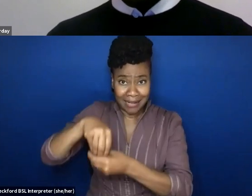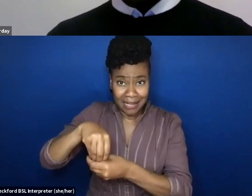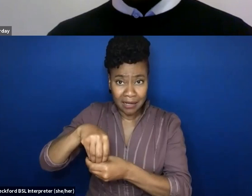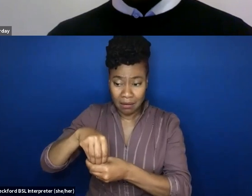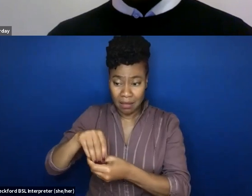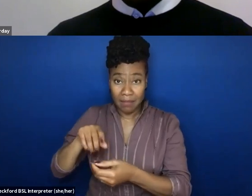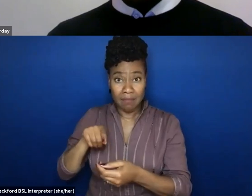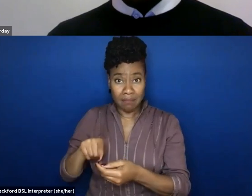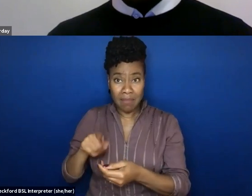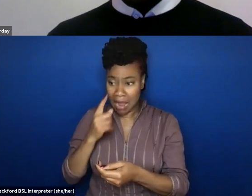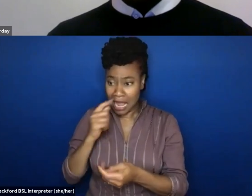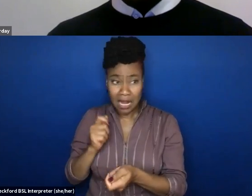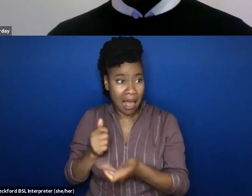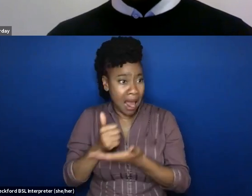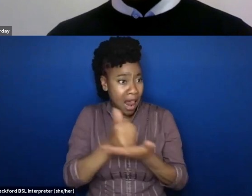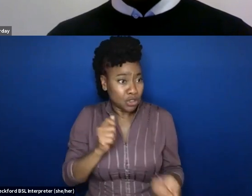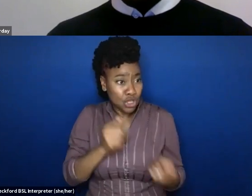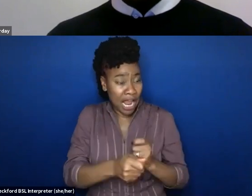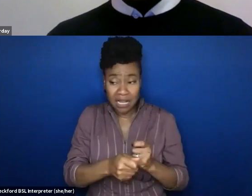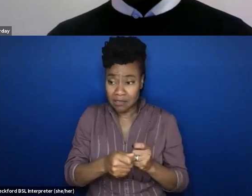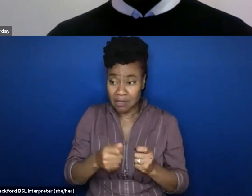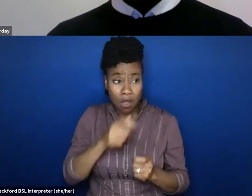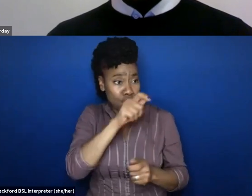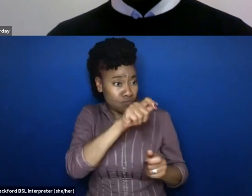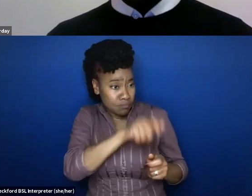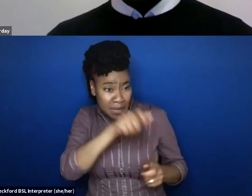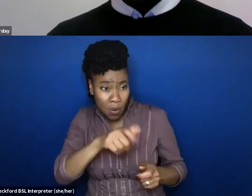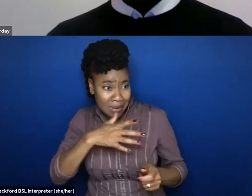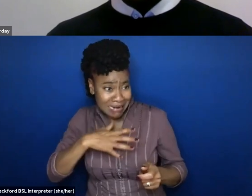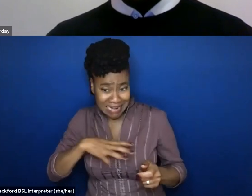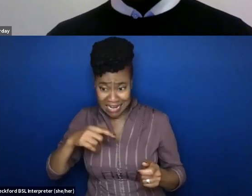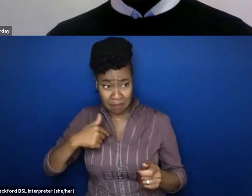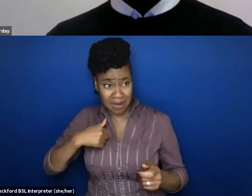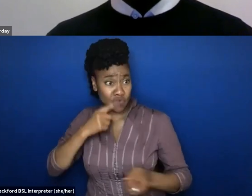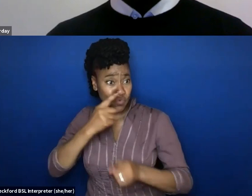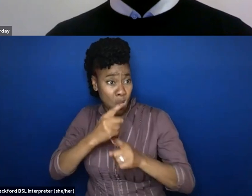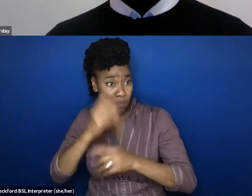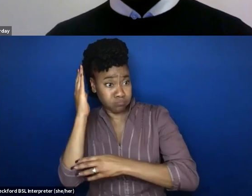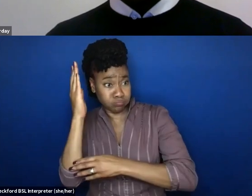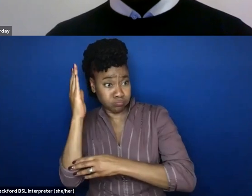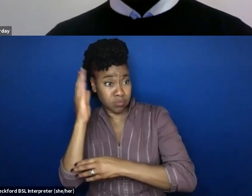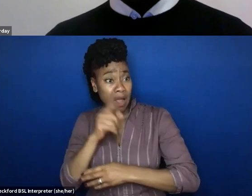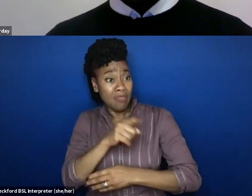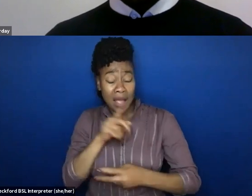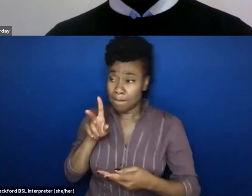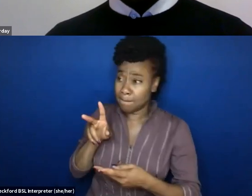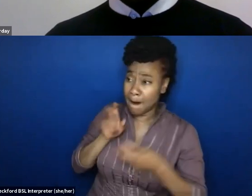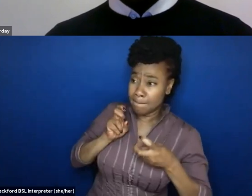to the right people who need that message, it's very rewarding as well. Mm-hmm.